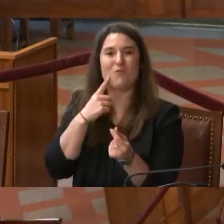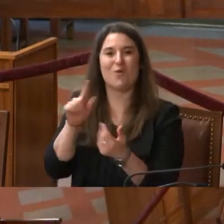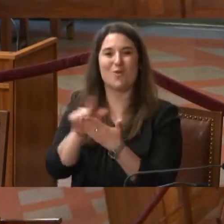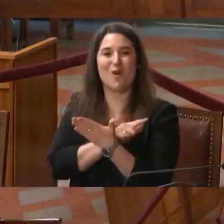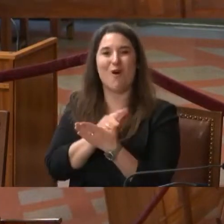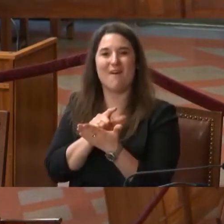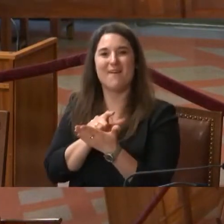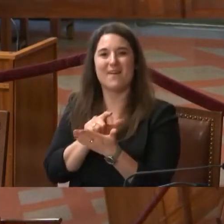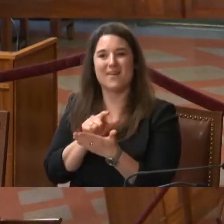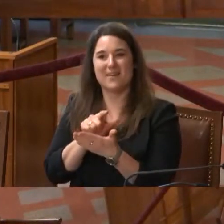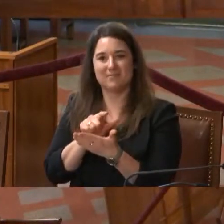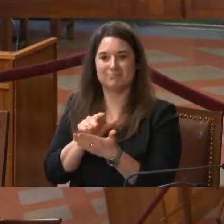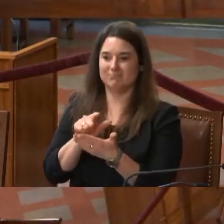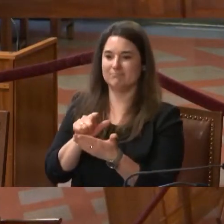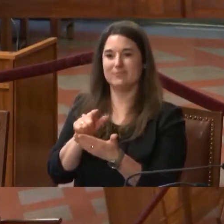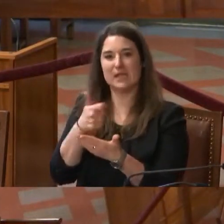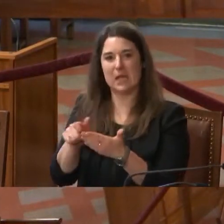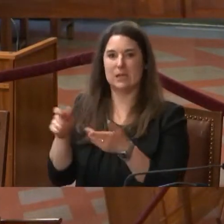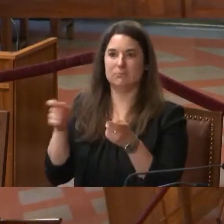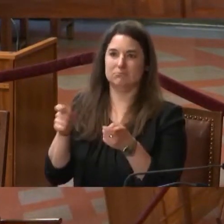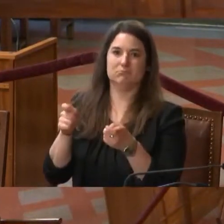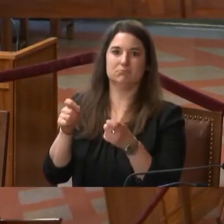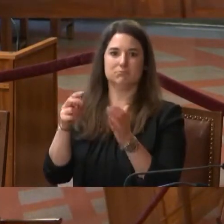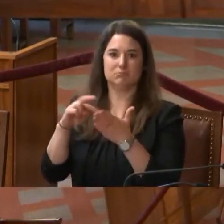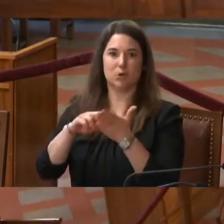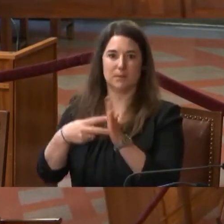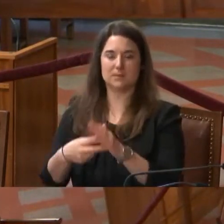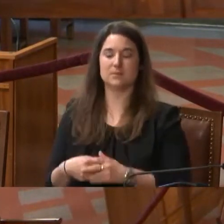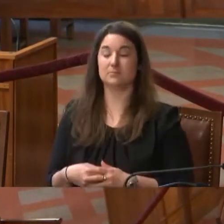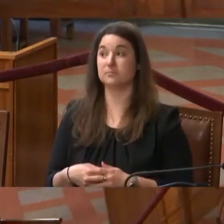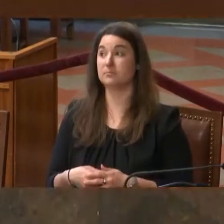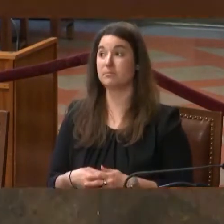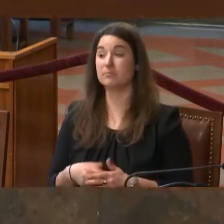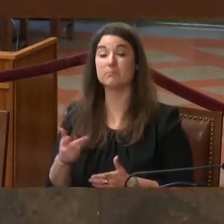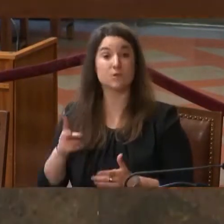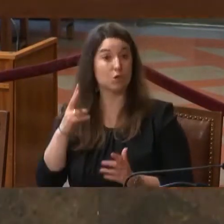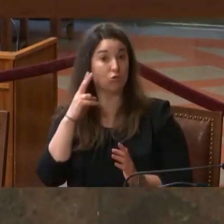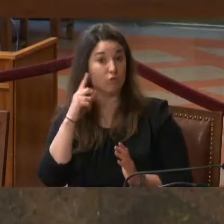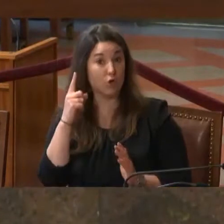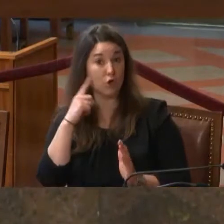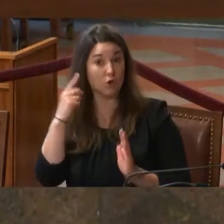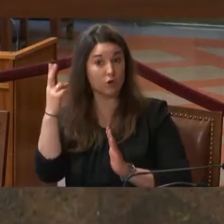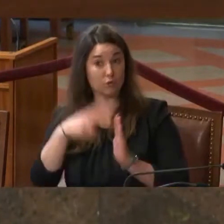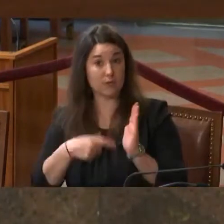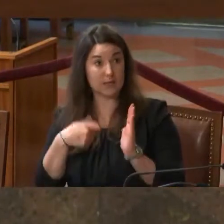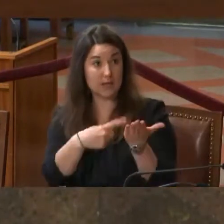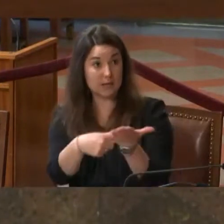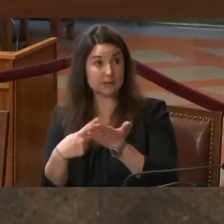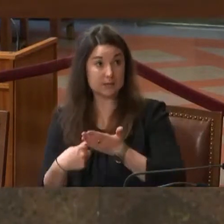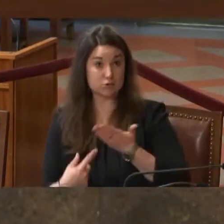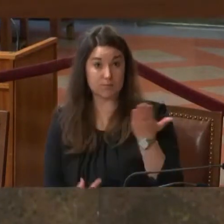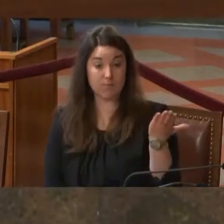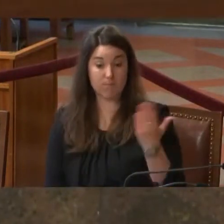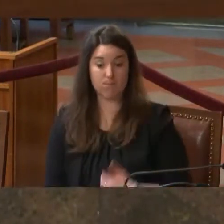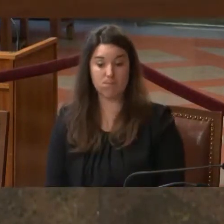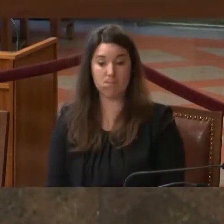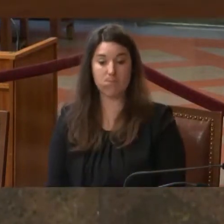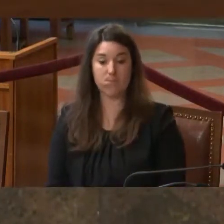emergency management purposes. You've heard the reading and the title of the bills. Is there any discussion on the bills?